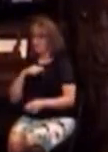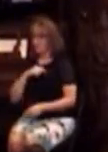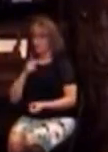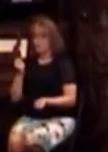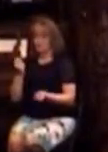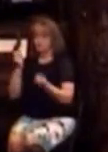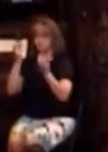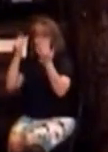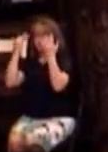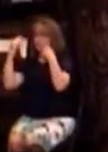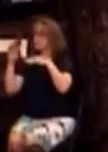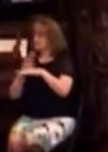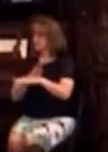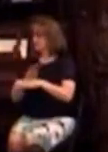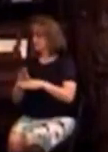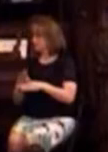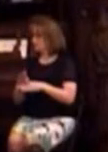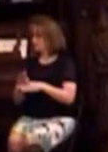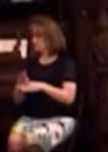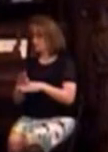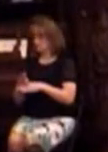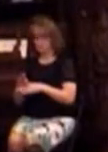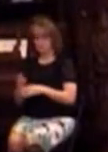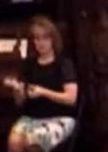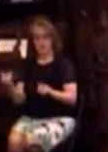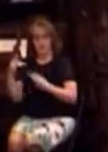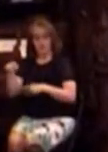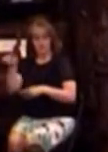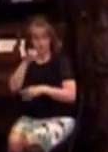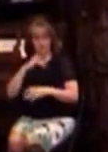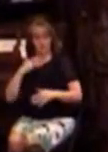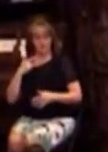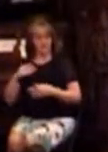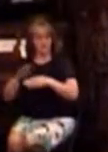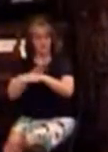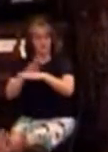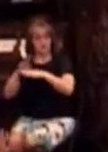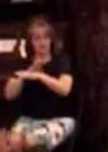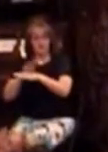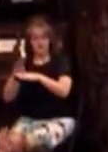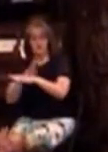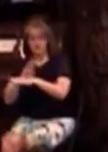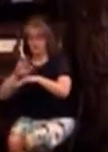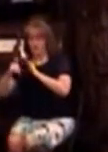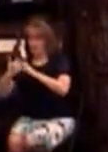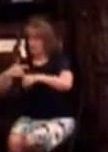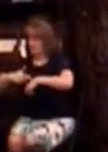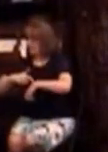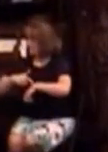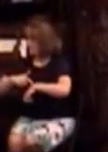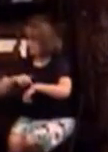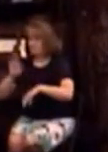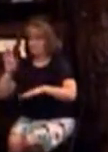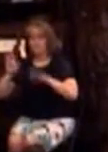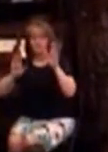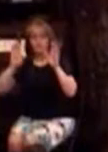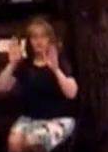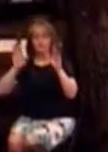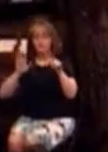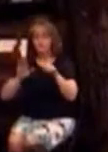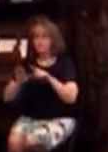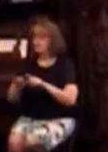overwhelmingly busy. Anybody here feel busy? Anybody here feel busy? Everybody felt busy,